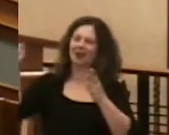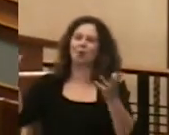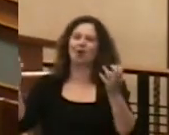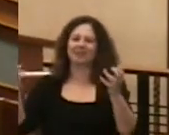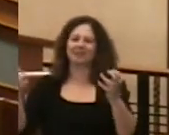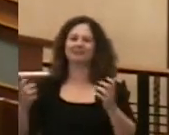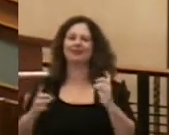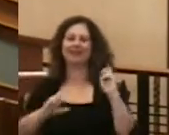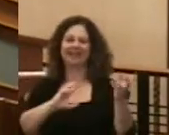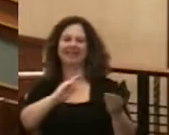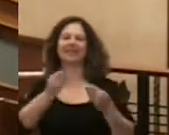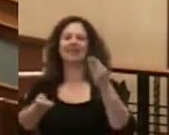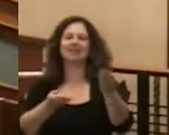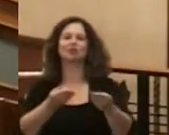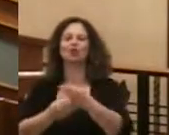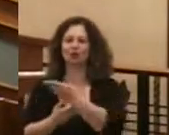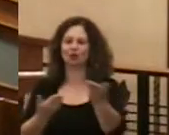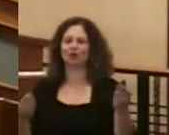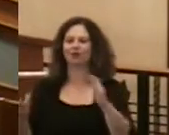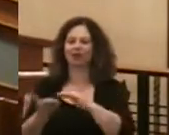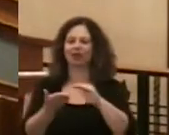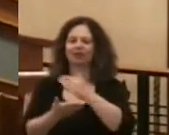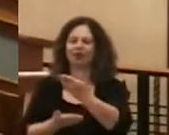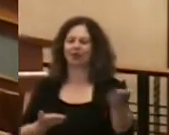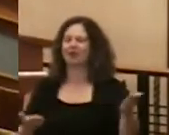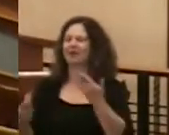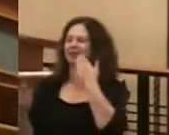generous to you and forgive you. Thanks for coming up.